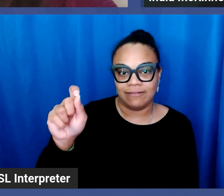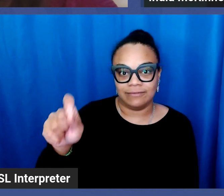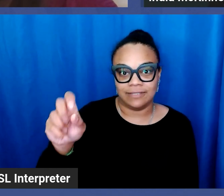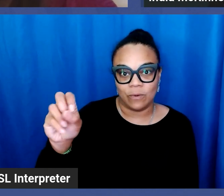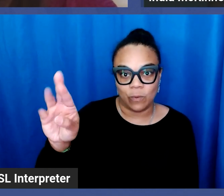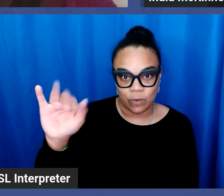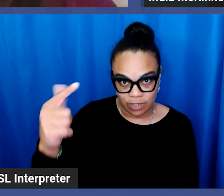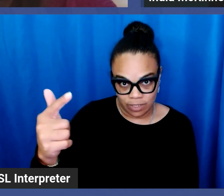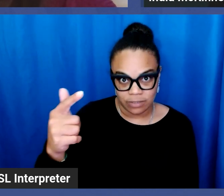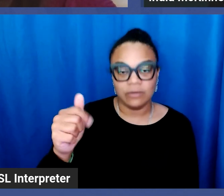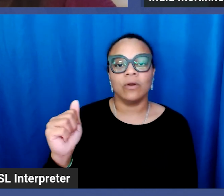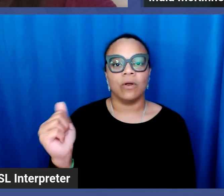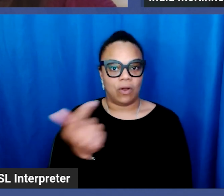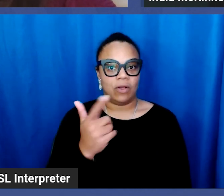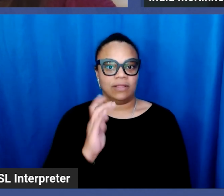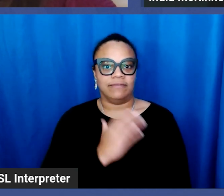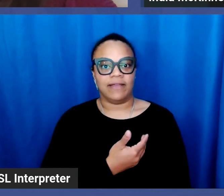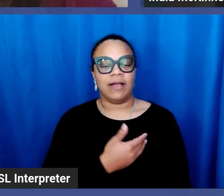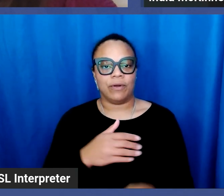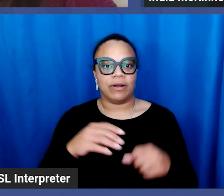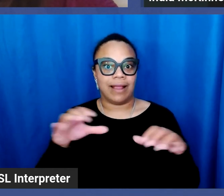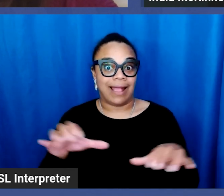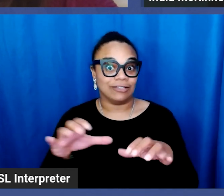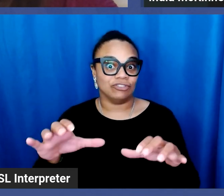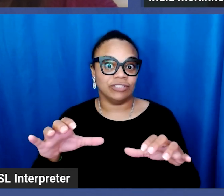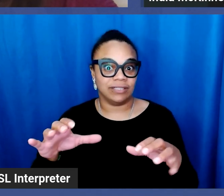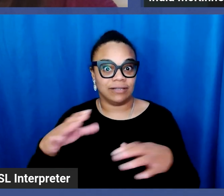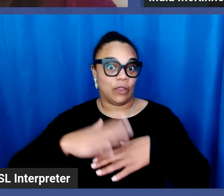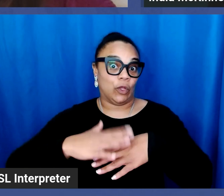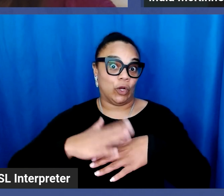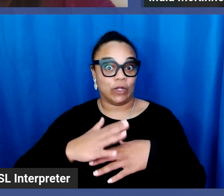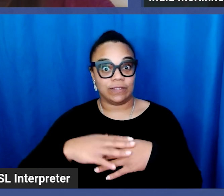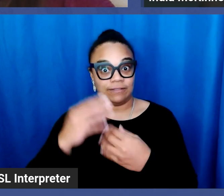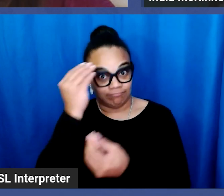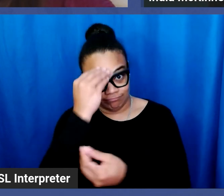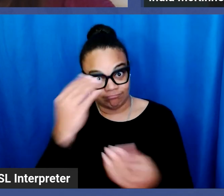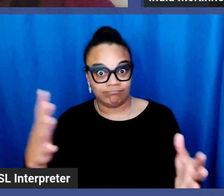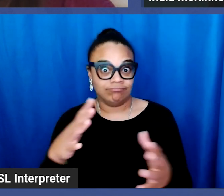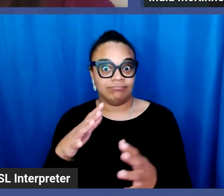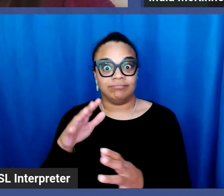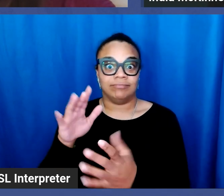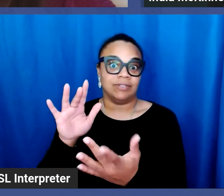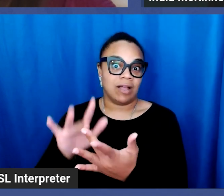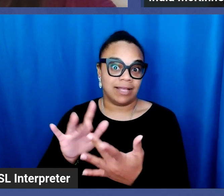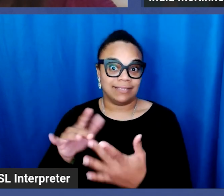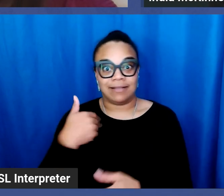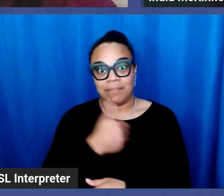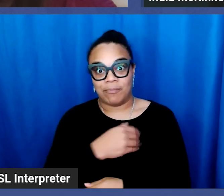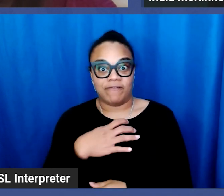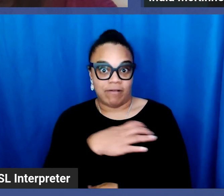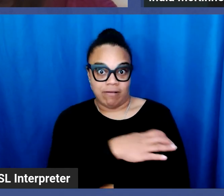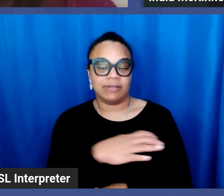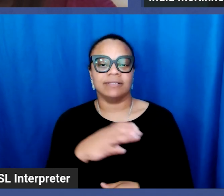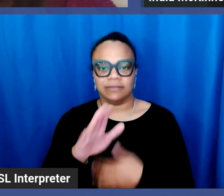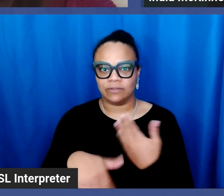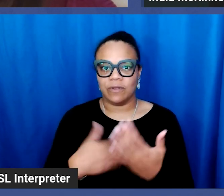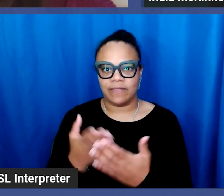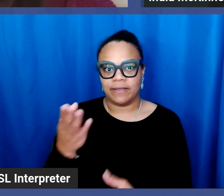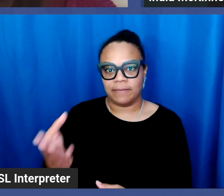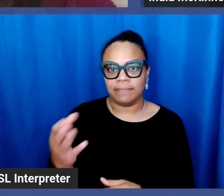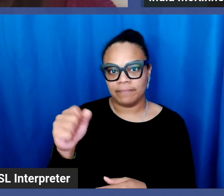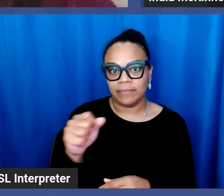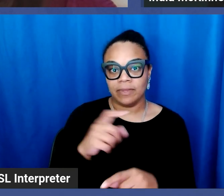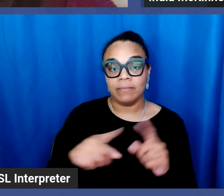act.eff.org is where all of our action alerts, that's our contact your member of Congress tool. You can click through to all this stuff, but also